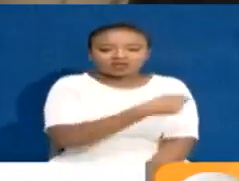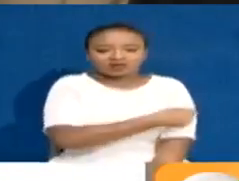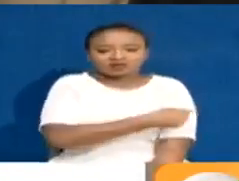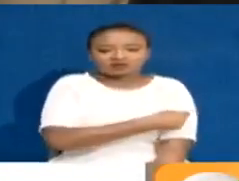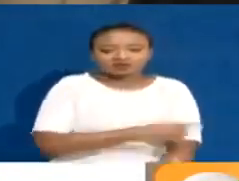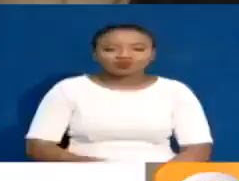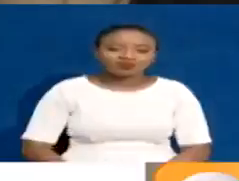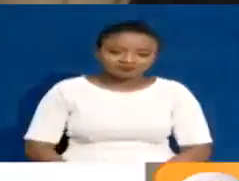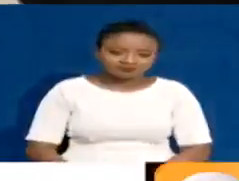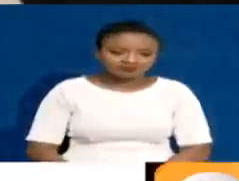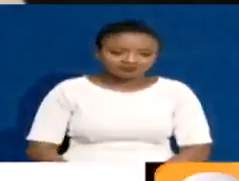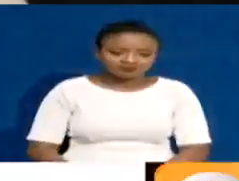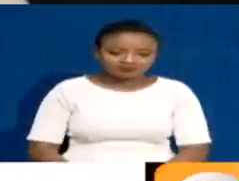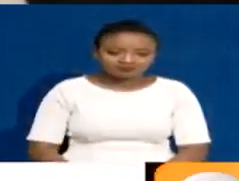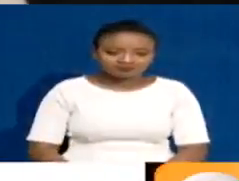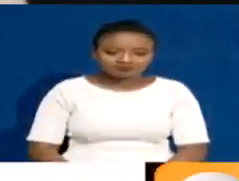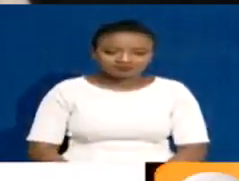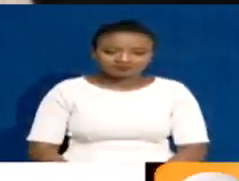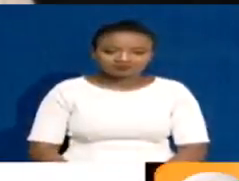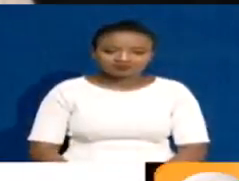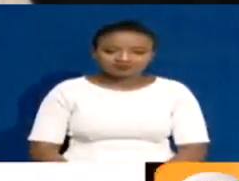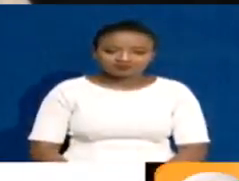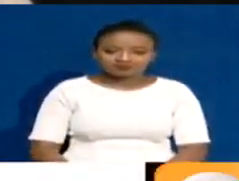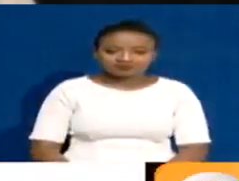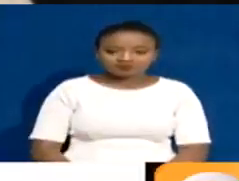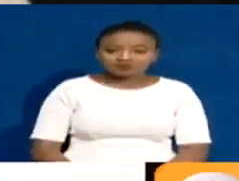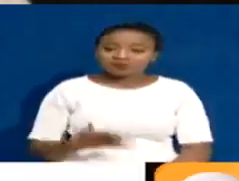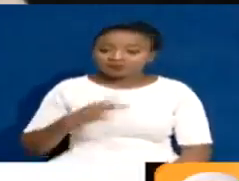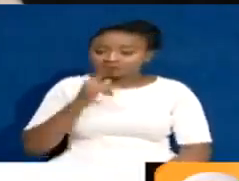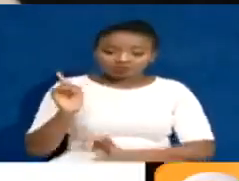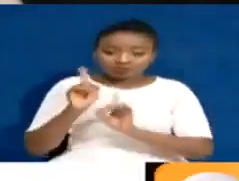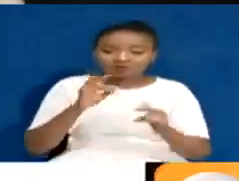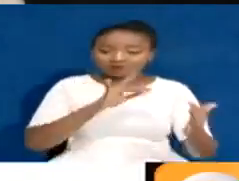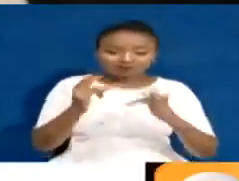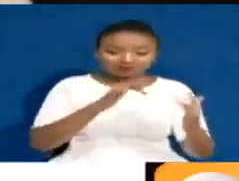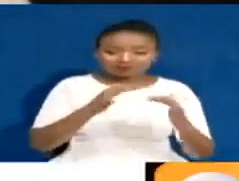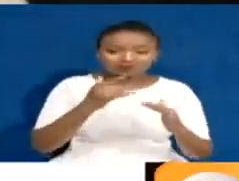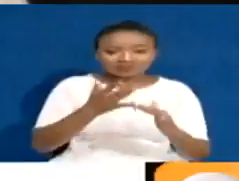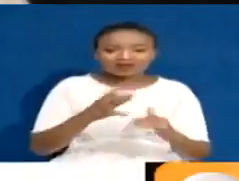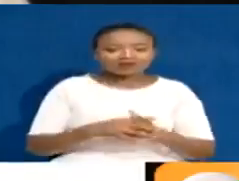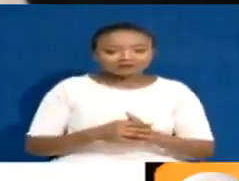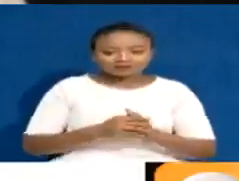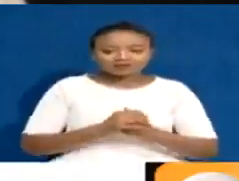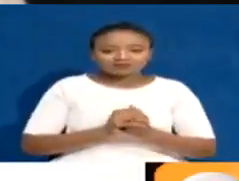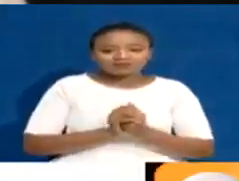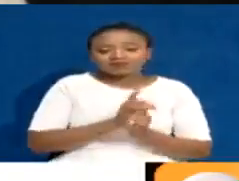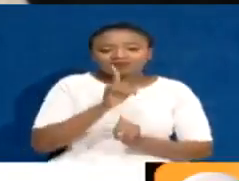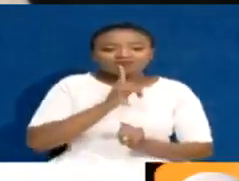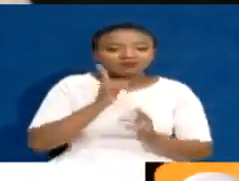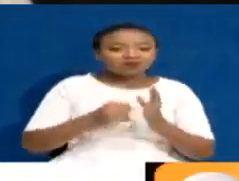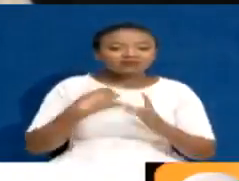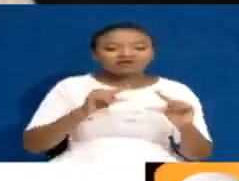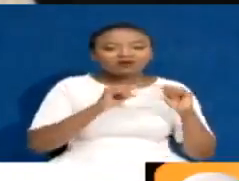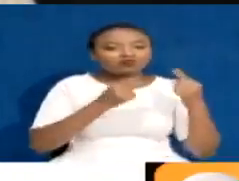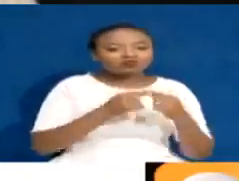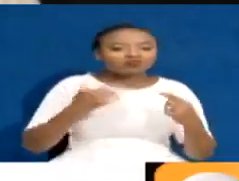a referral hospital. Wale ambaye walifanya huko, wao walibika ripoti vile tulielezwa. Wanasema hiko kundi